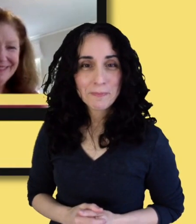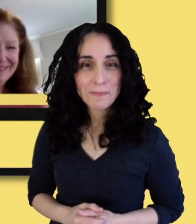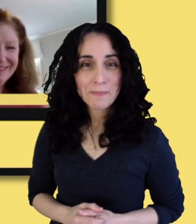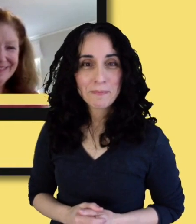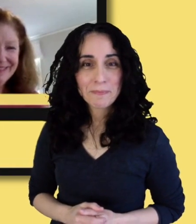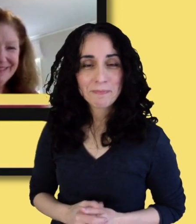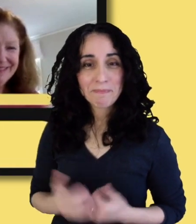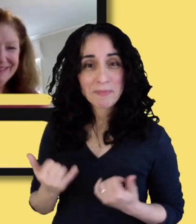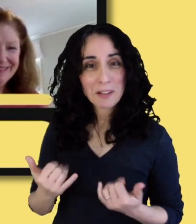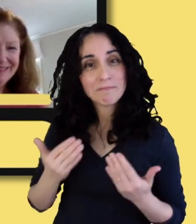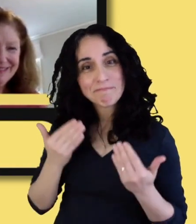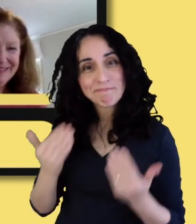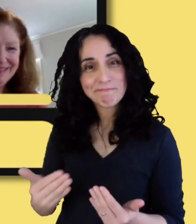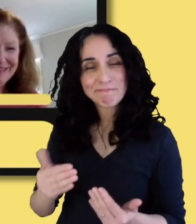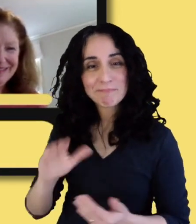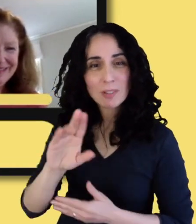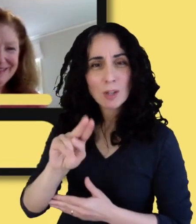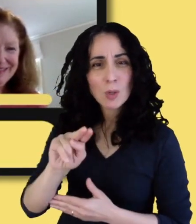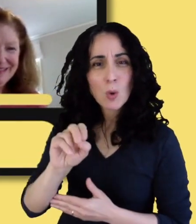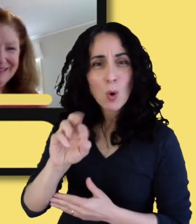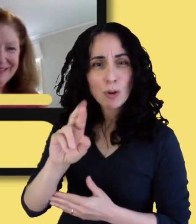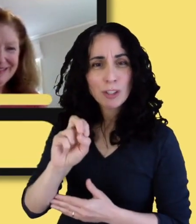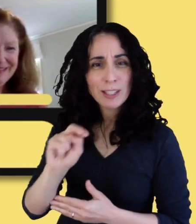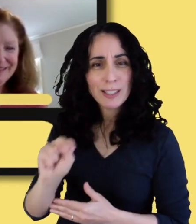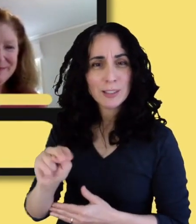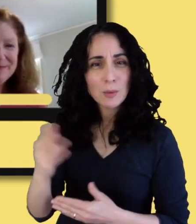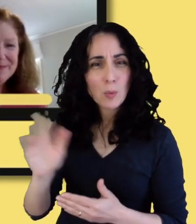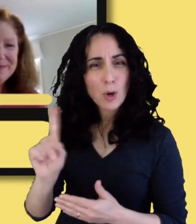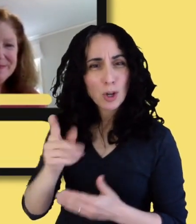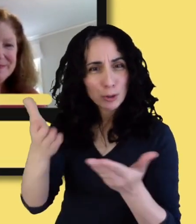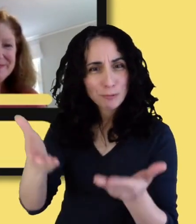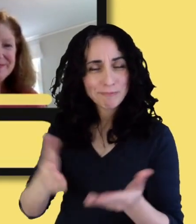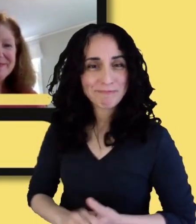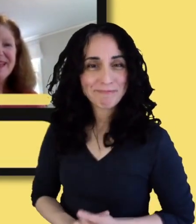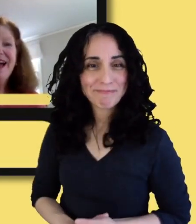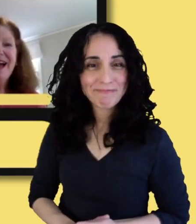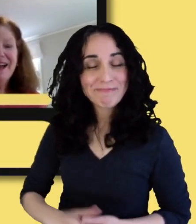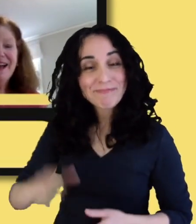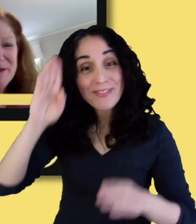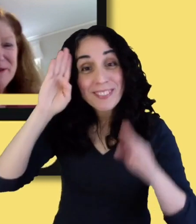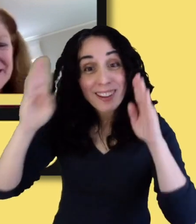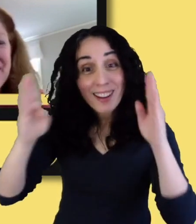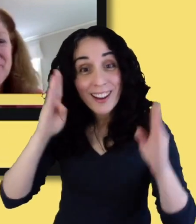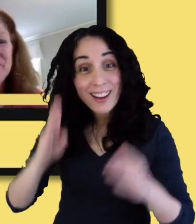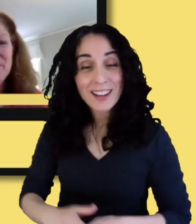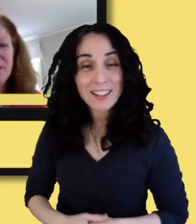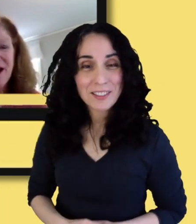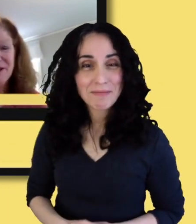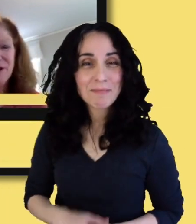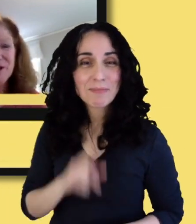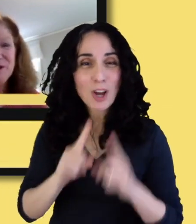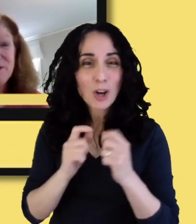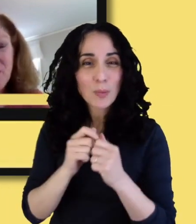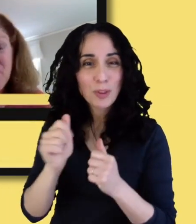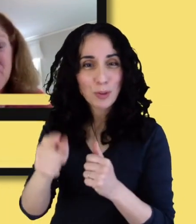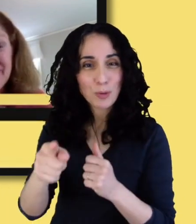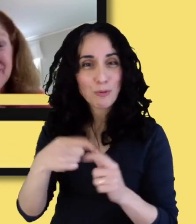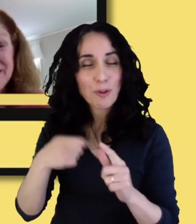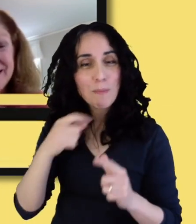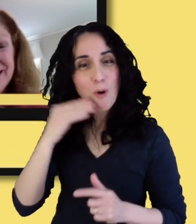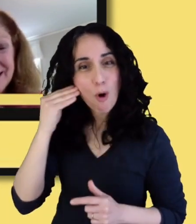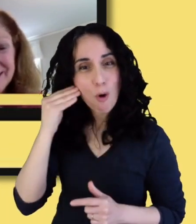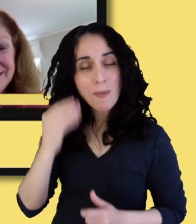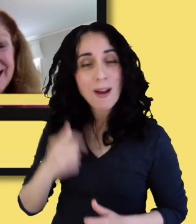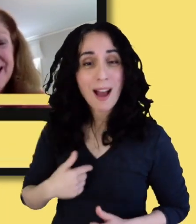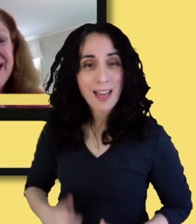going to dive right into it. So Noreen, where are you right now? Hello. Yes, I'm talking to you from home. I